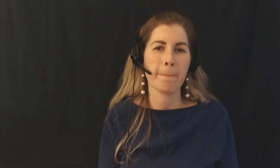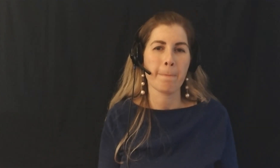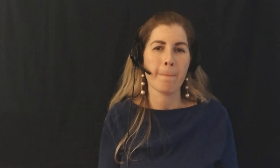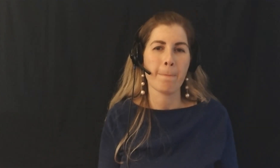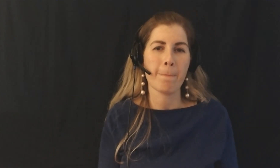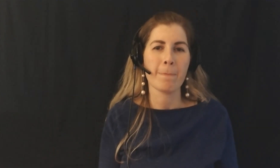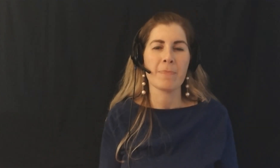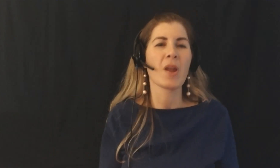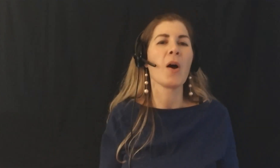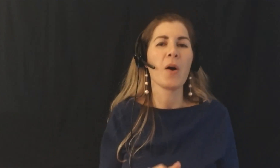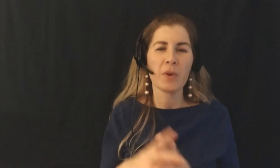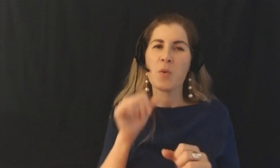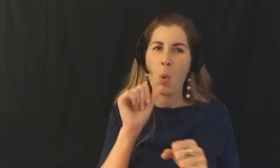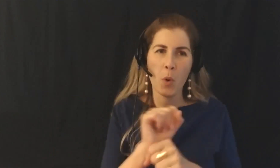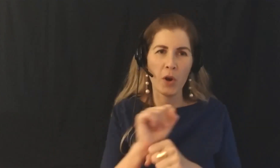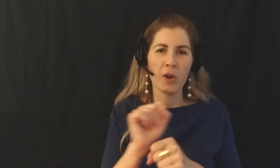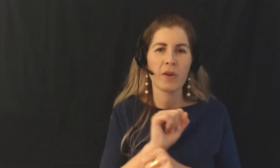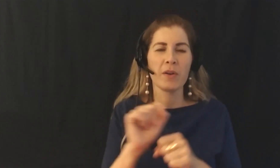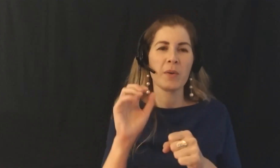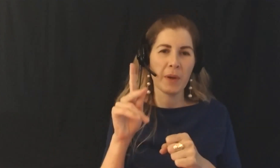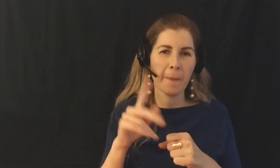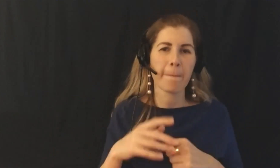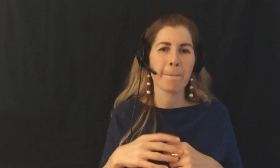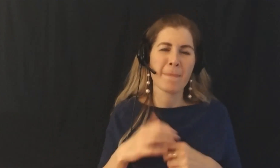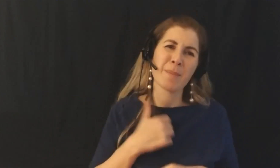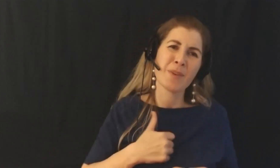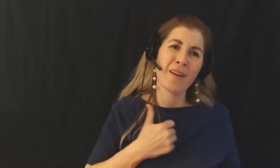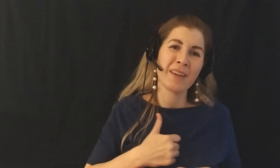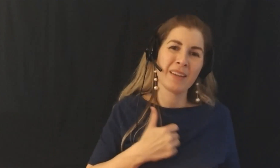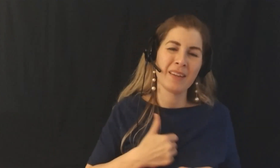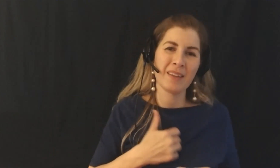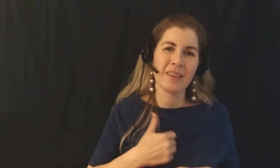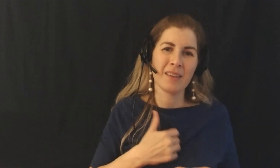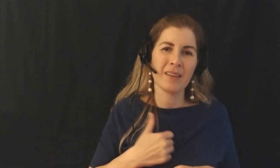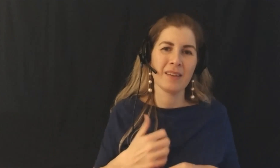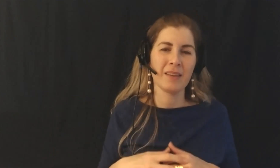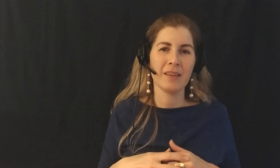Oh, the chat's not working either. Okay. So sorry.